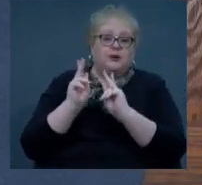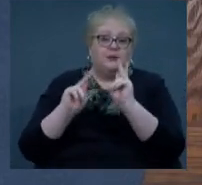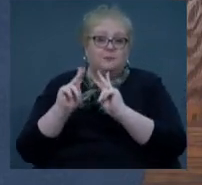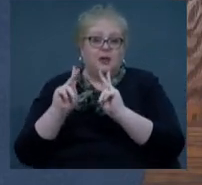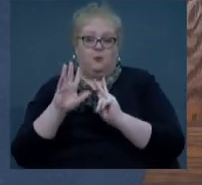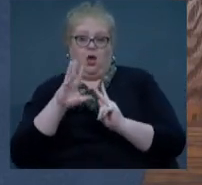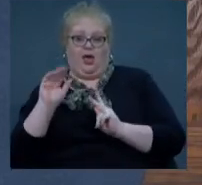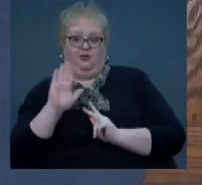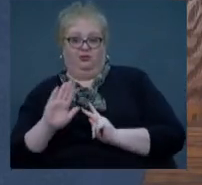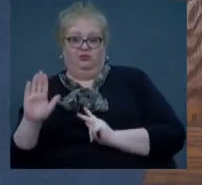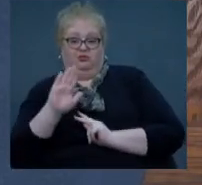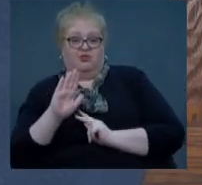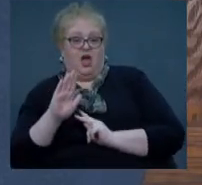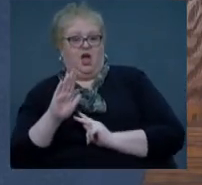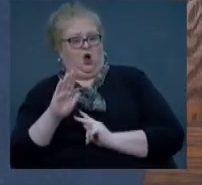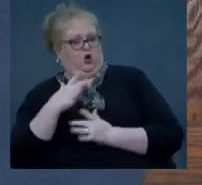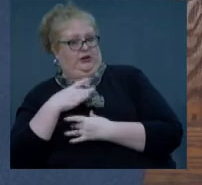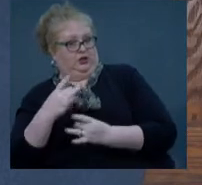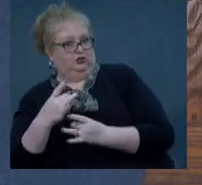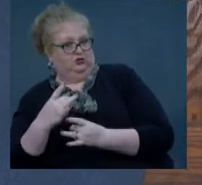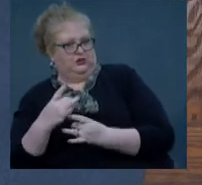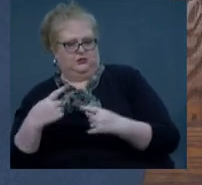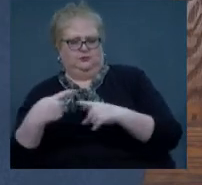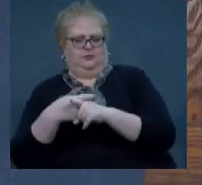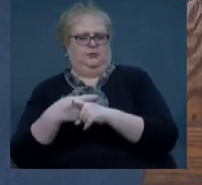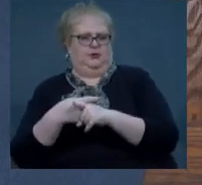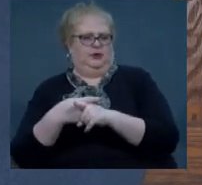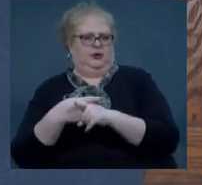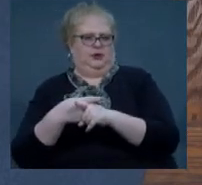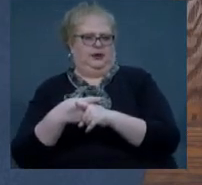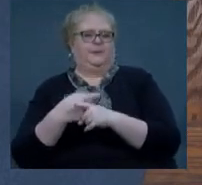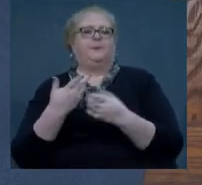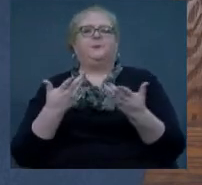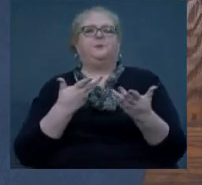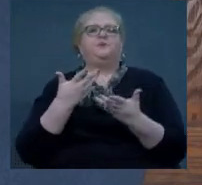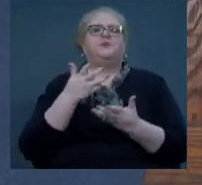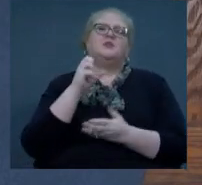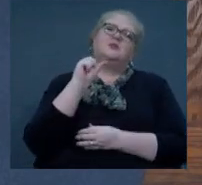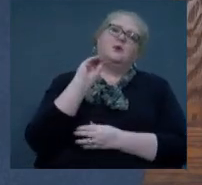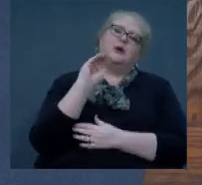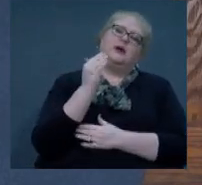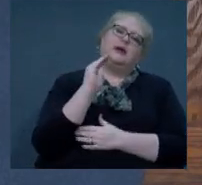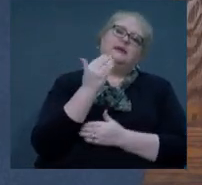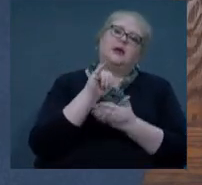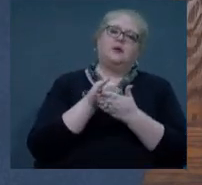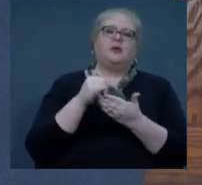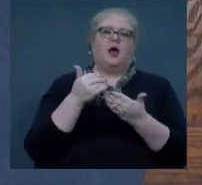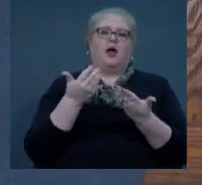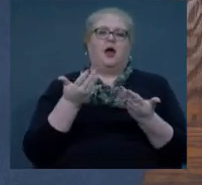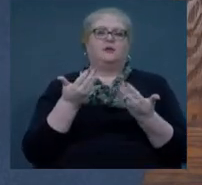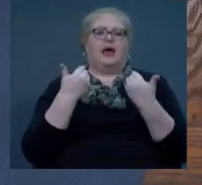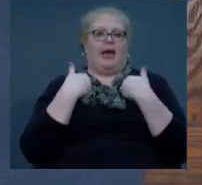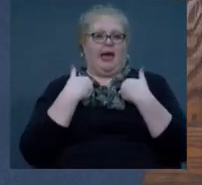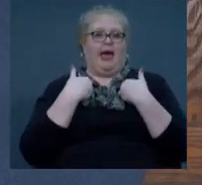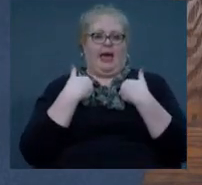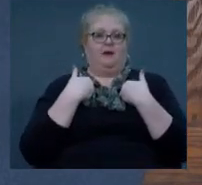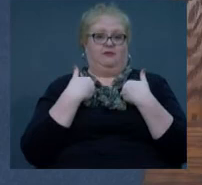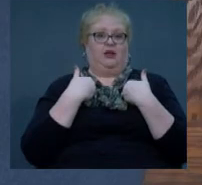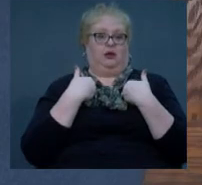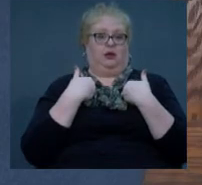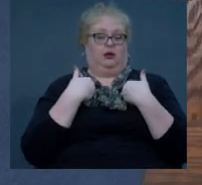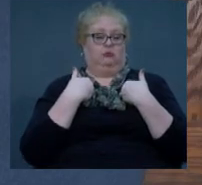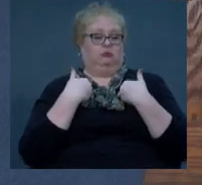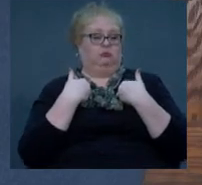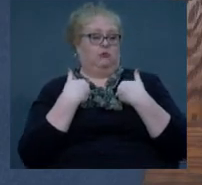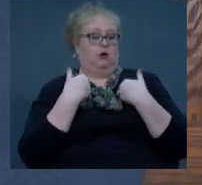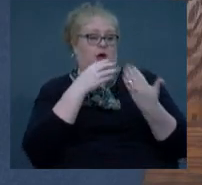in. And so in that sense, it seemed to me having the commissioners there